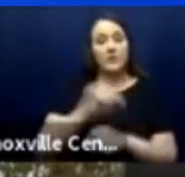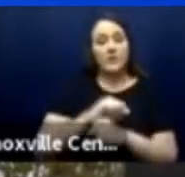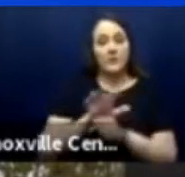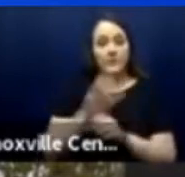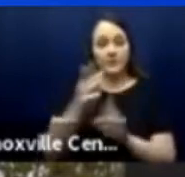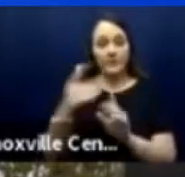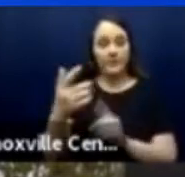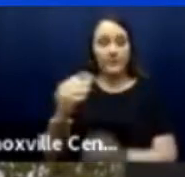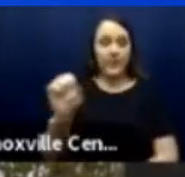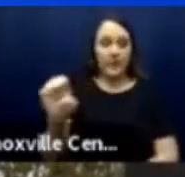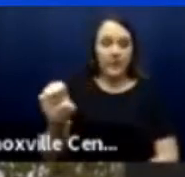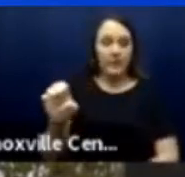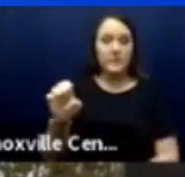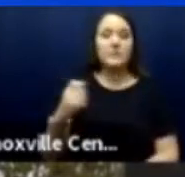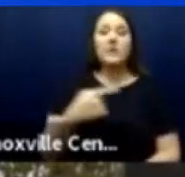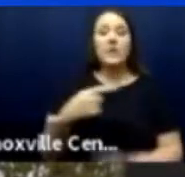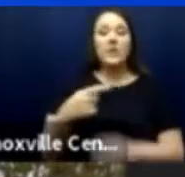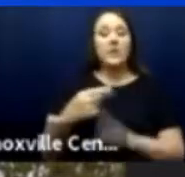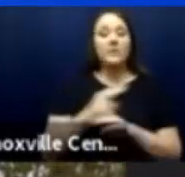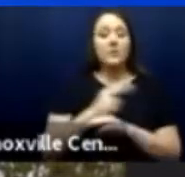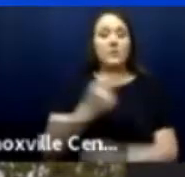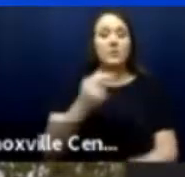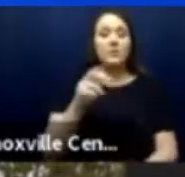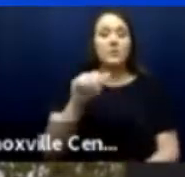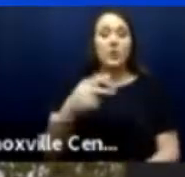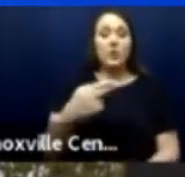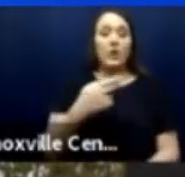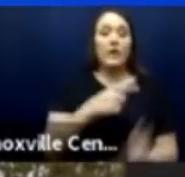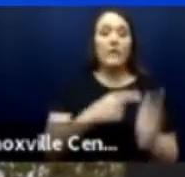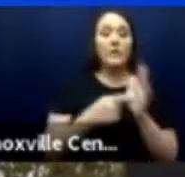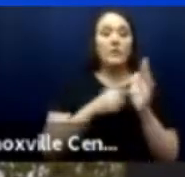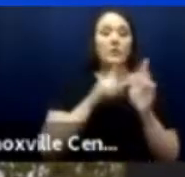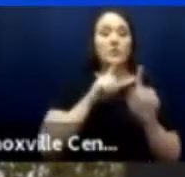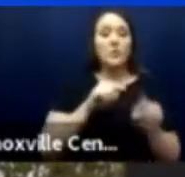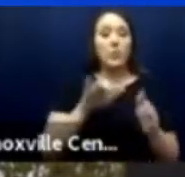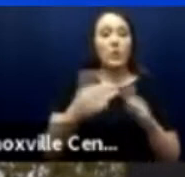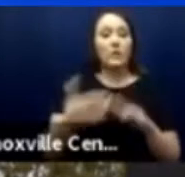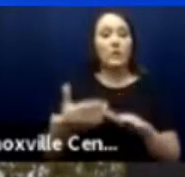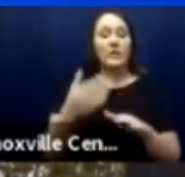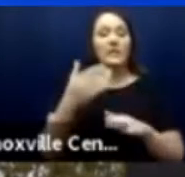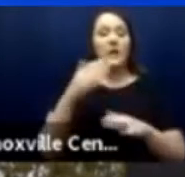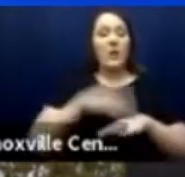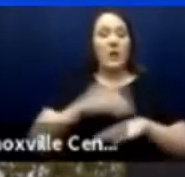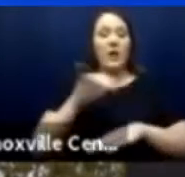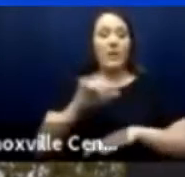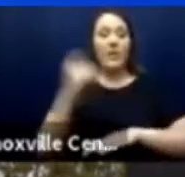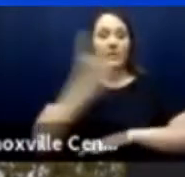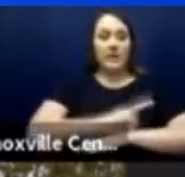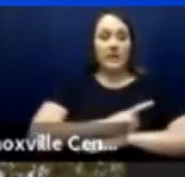this benchmark, we use a graph that shows the reported deaths of Knox County residents by date of death.